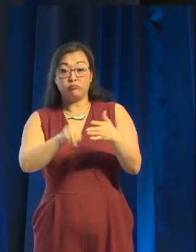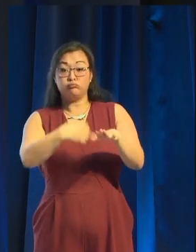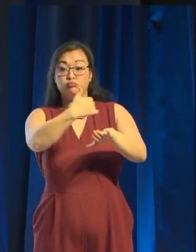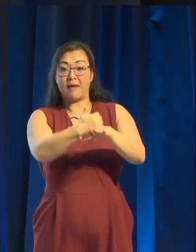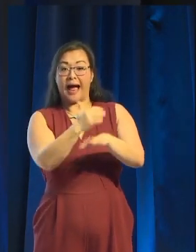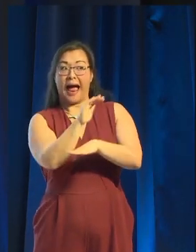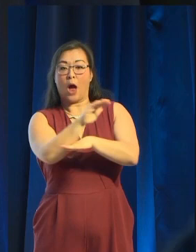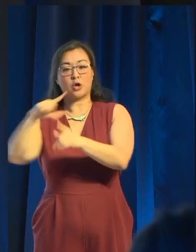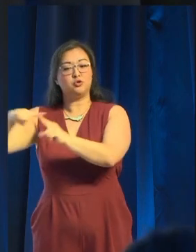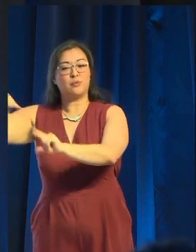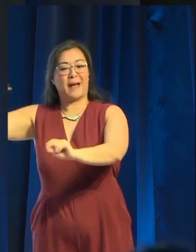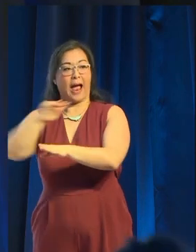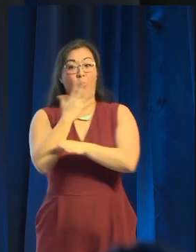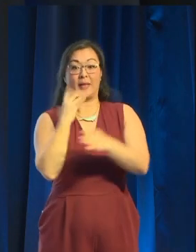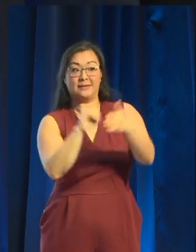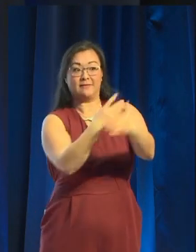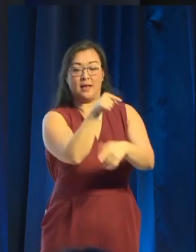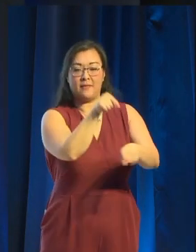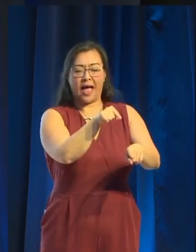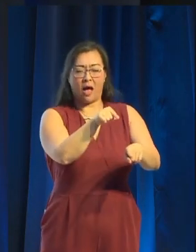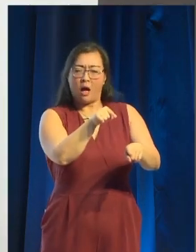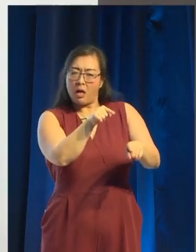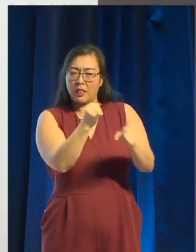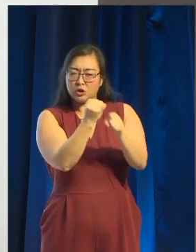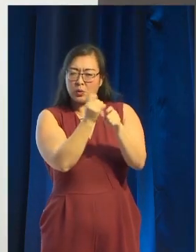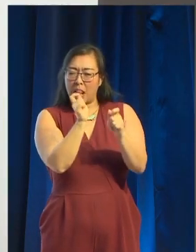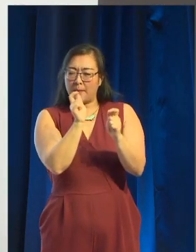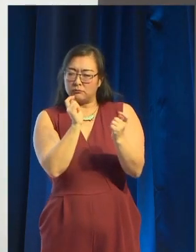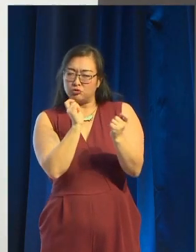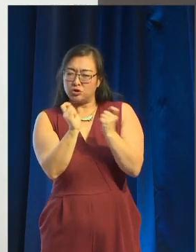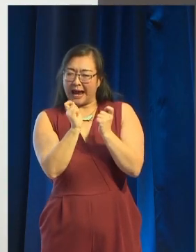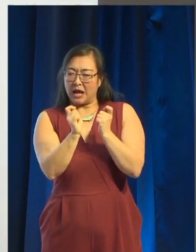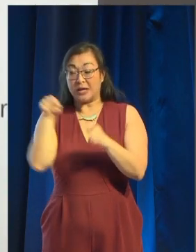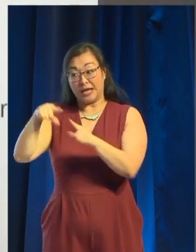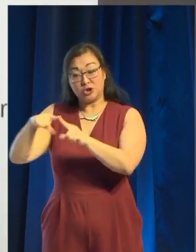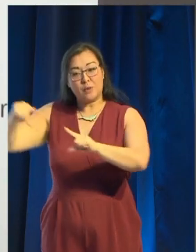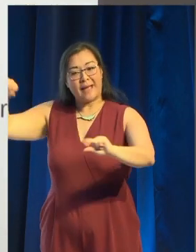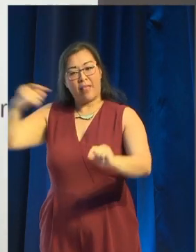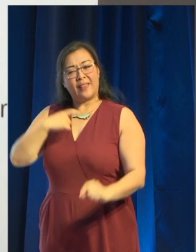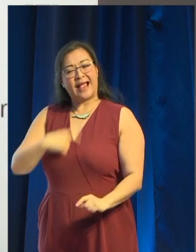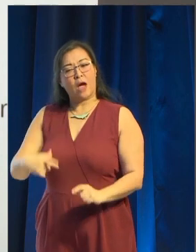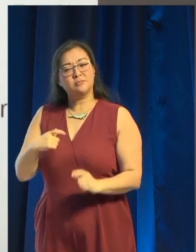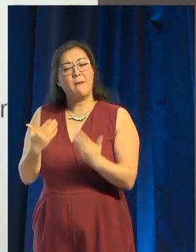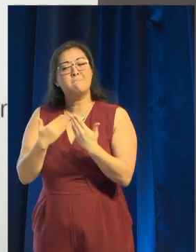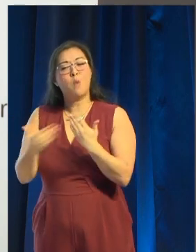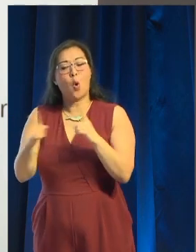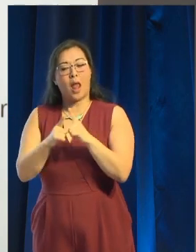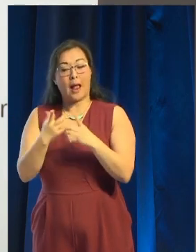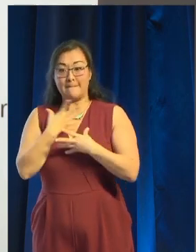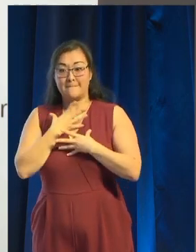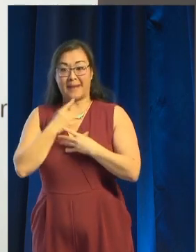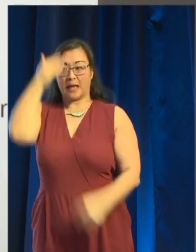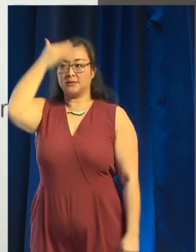player character is less and less a blank state. So having those elements of context in mind